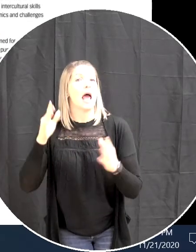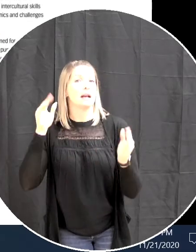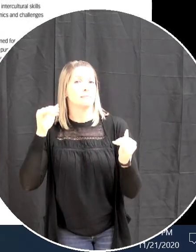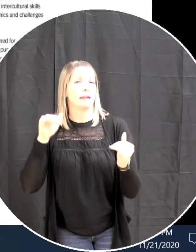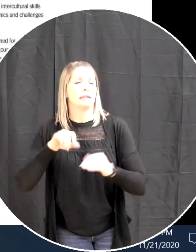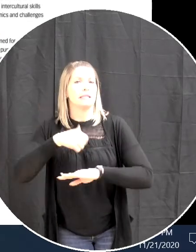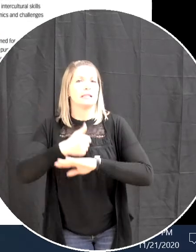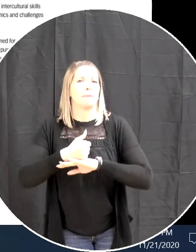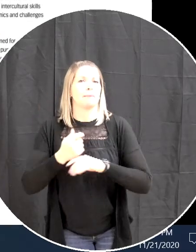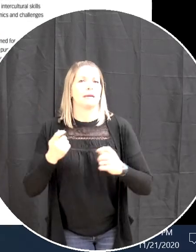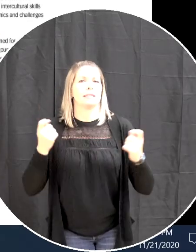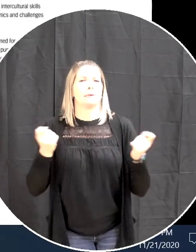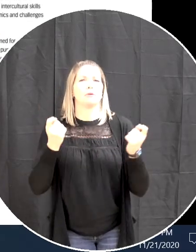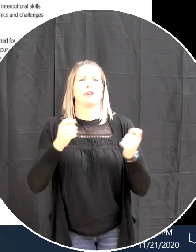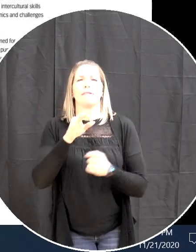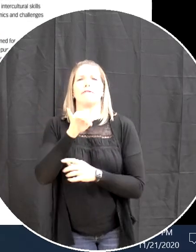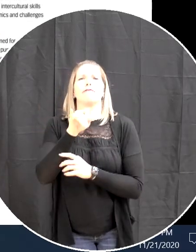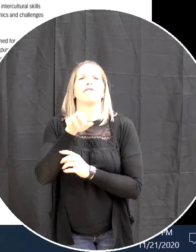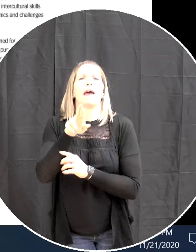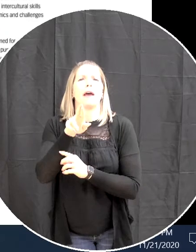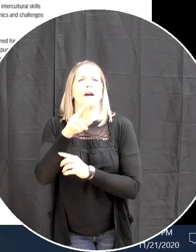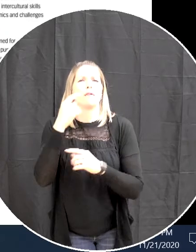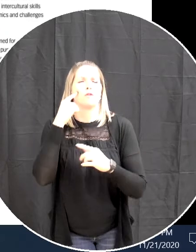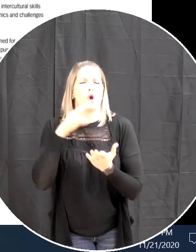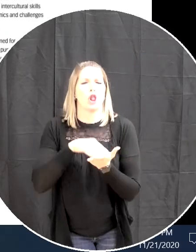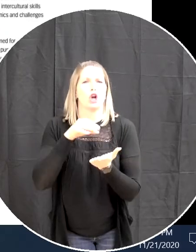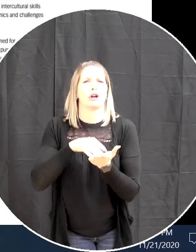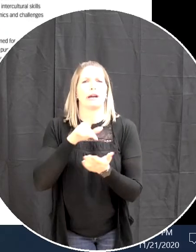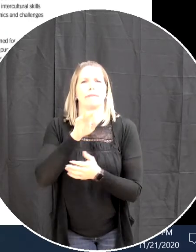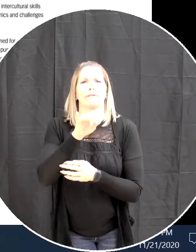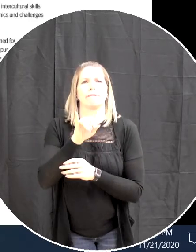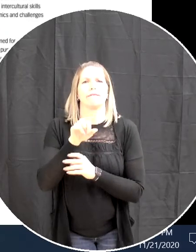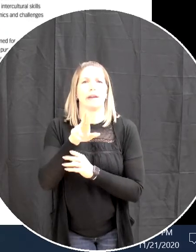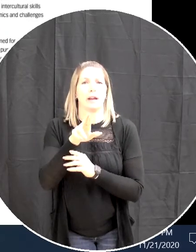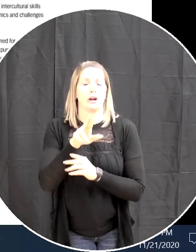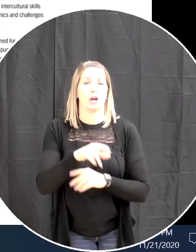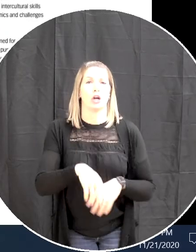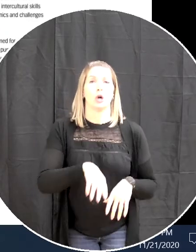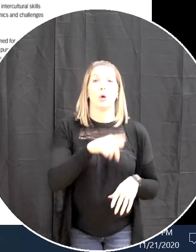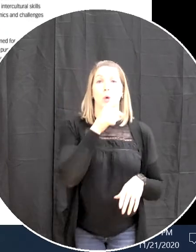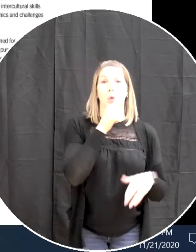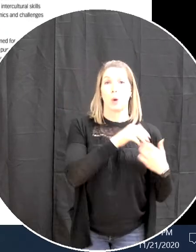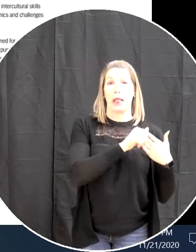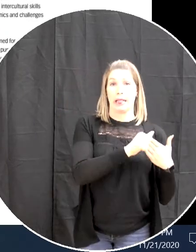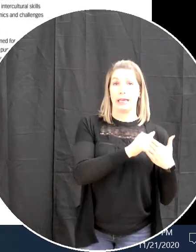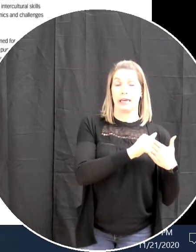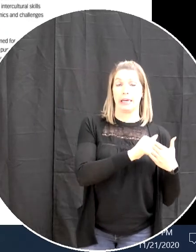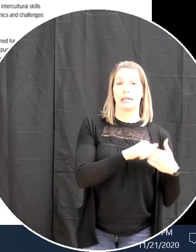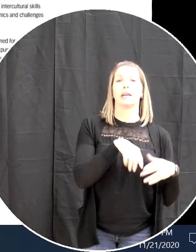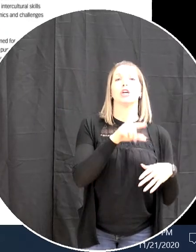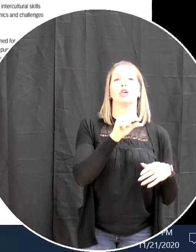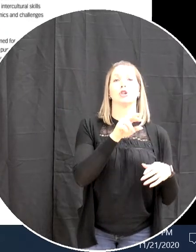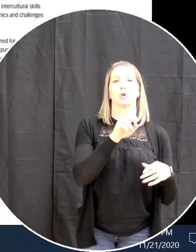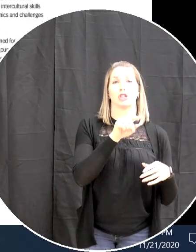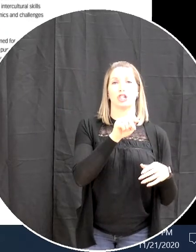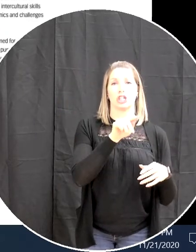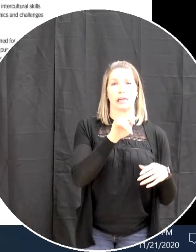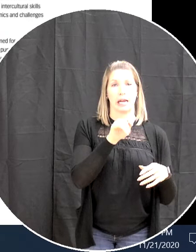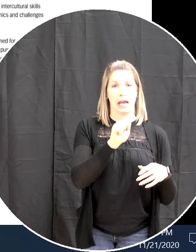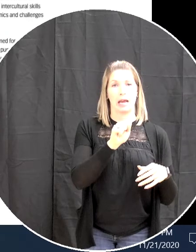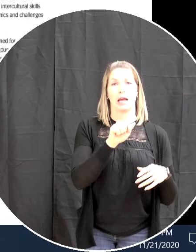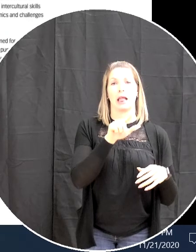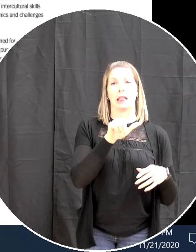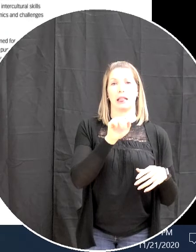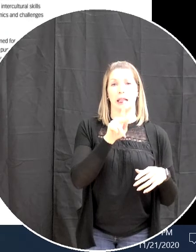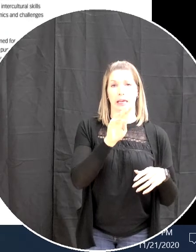compliments to Ed and the programs team, and Georgina is leading this, the district lead, Georgina Lake, for